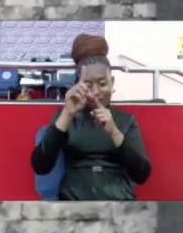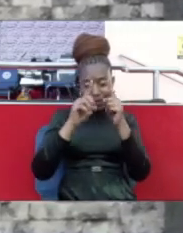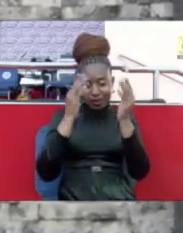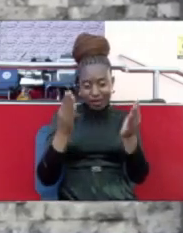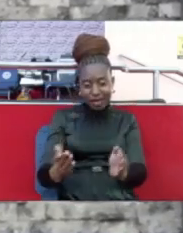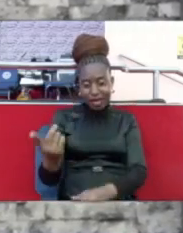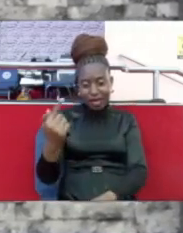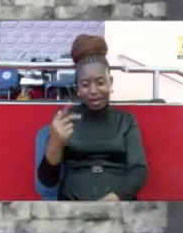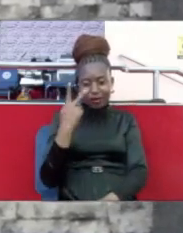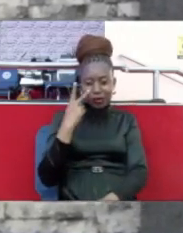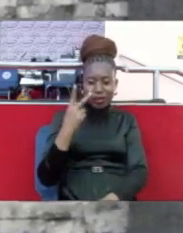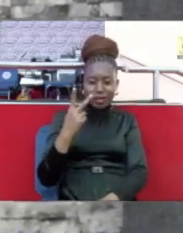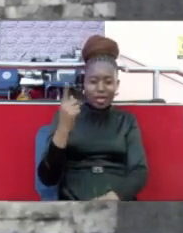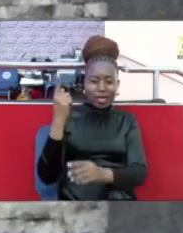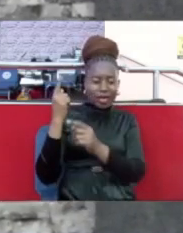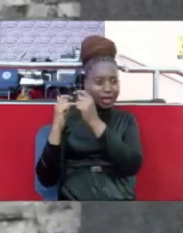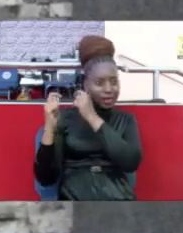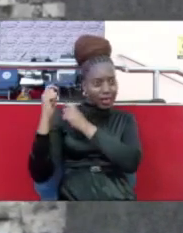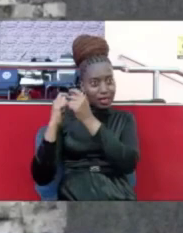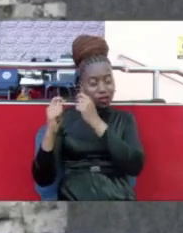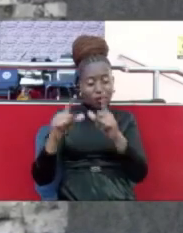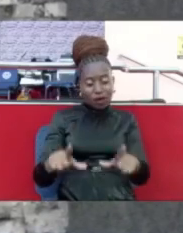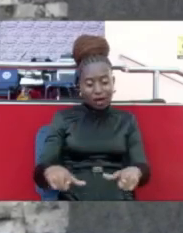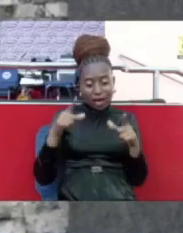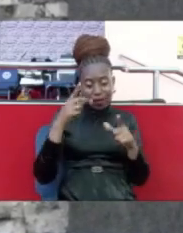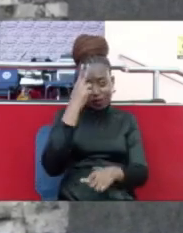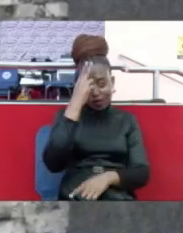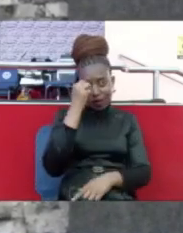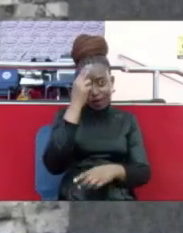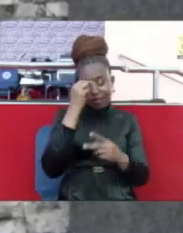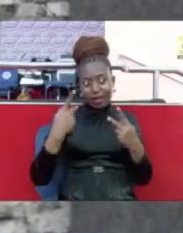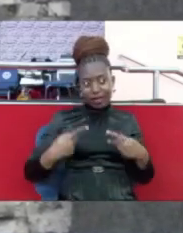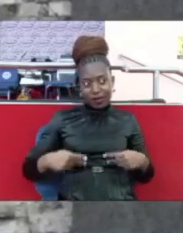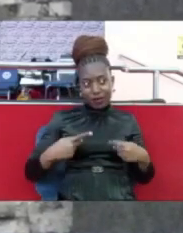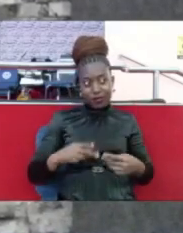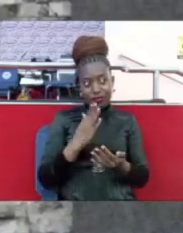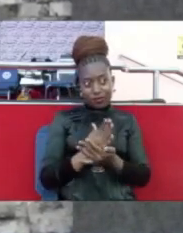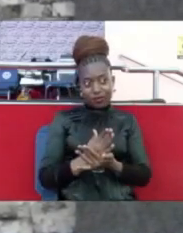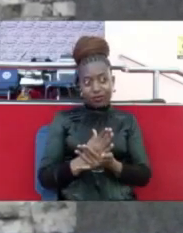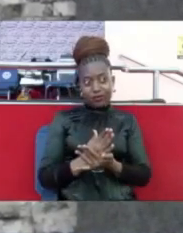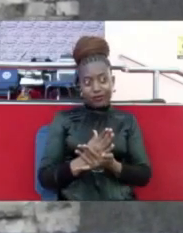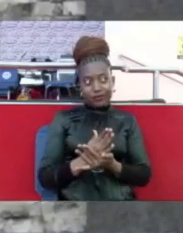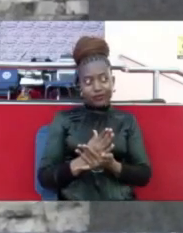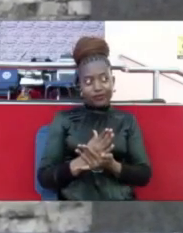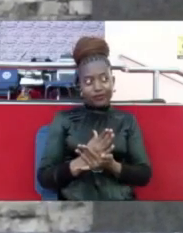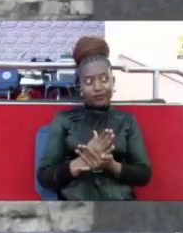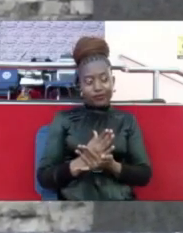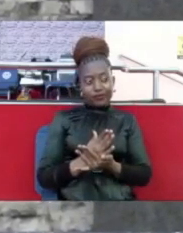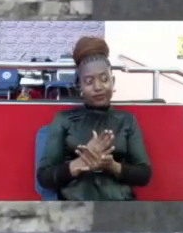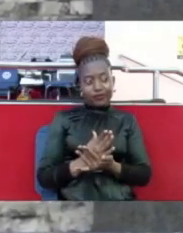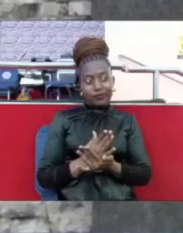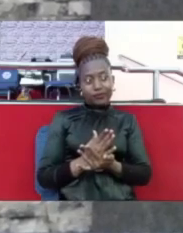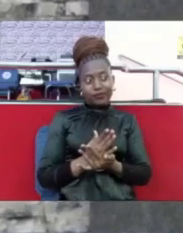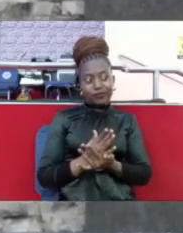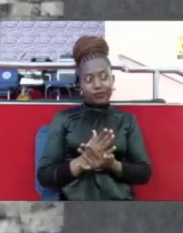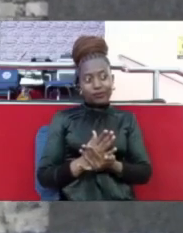that they live. Lakini huwa wanasafiri toka Marekani na Ulaya kuja kuona jinsi ambavyo Maasai wanaishi. Now, just